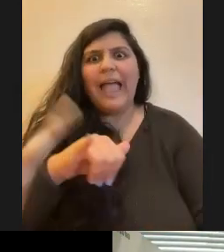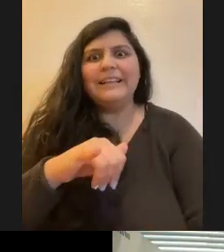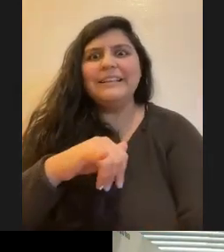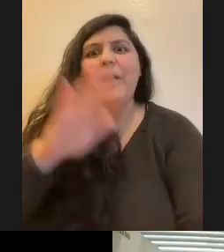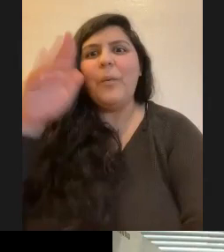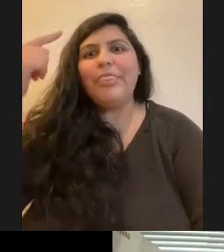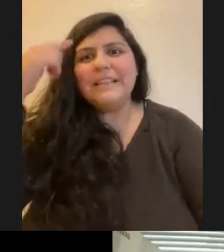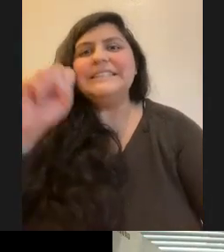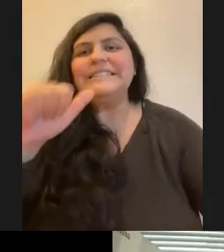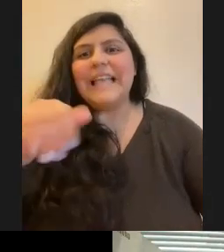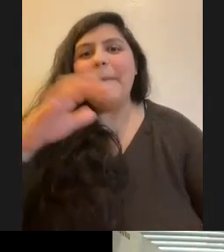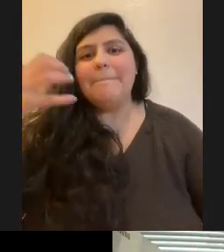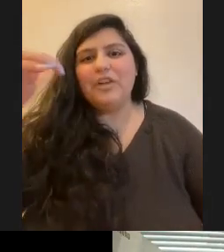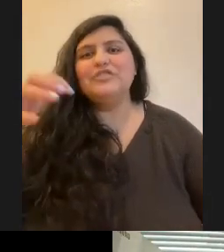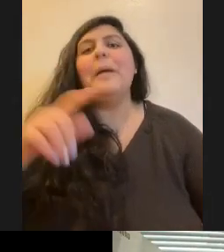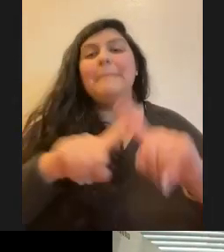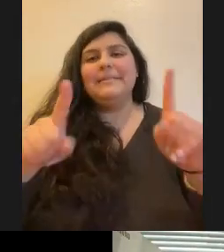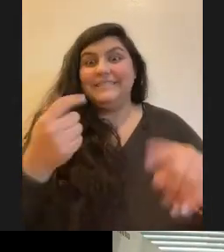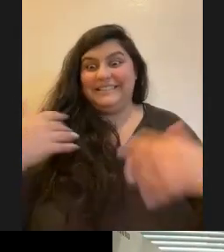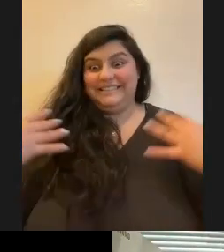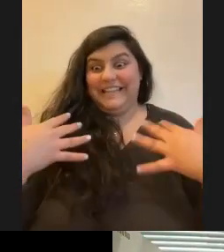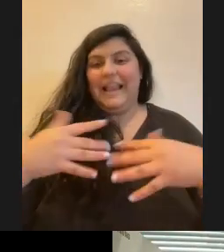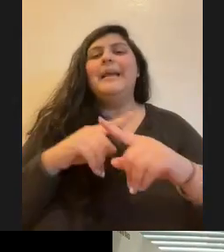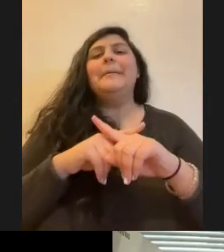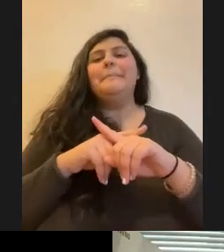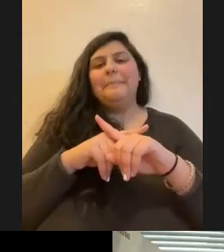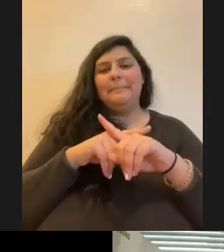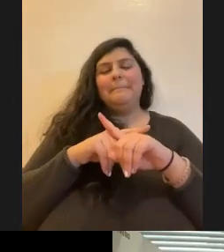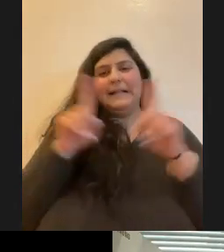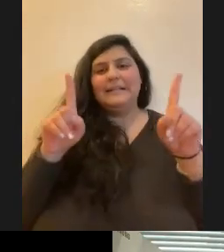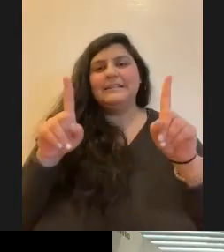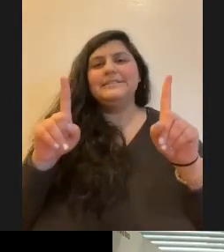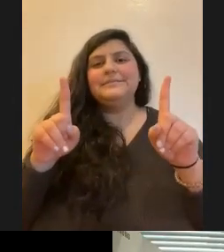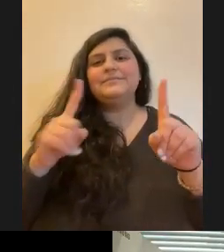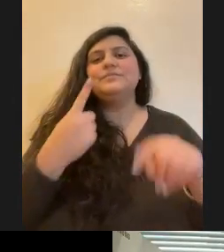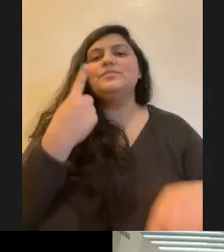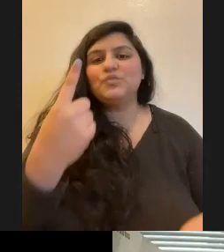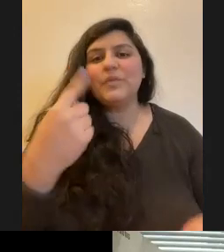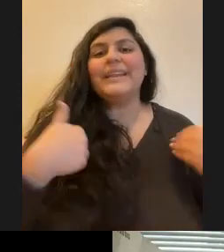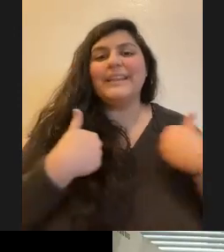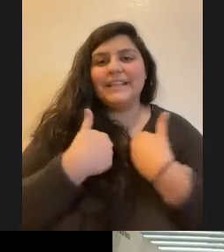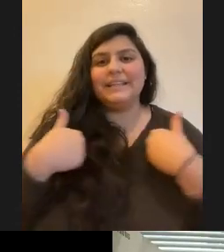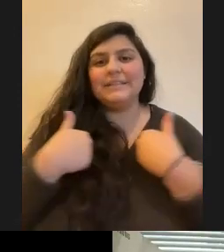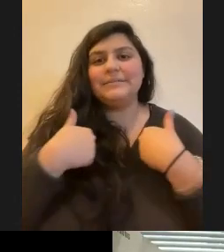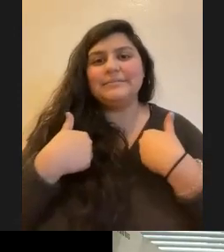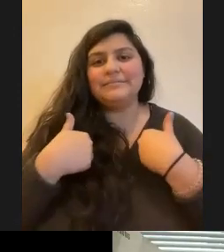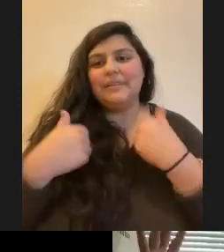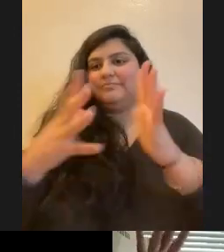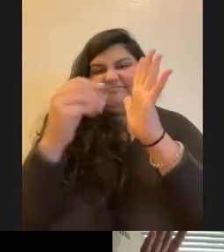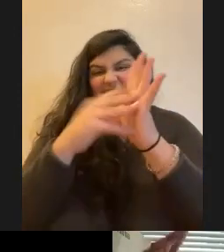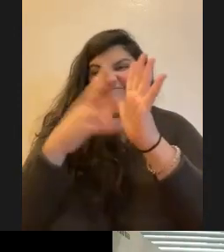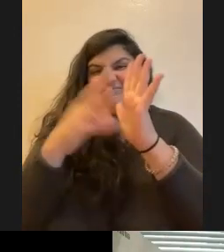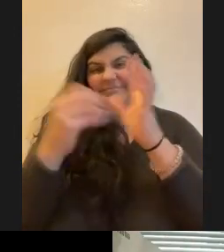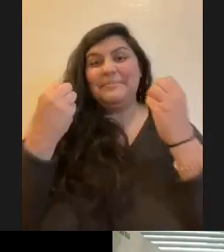sea monster. It's a little scary, but they're also, they're just this one animal cloned many, many, many times, like